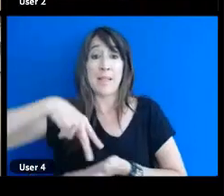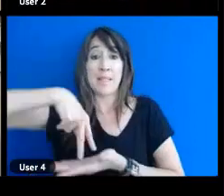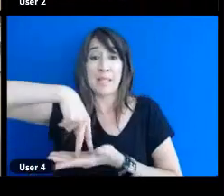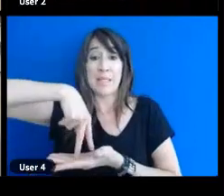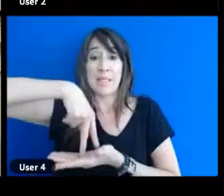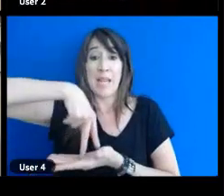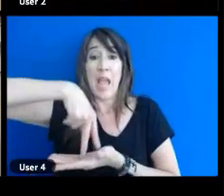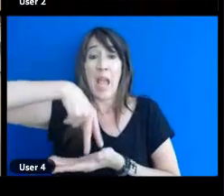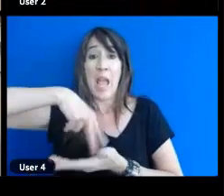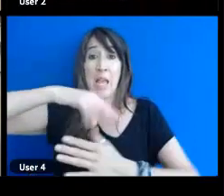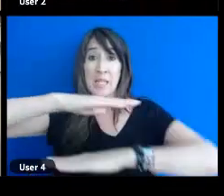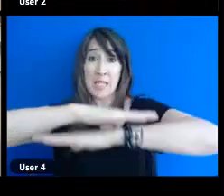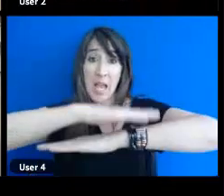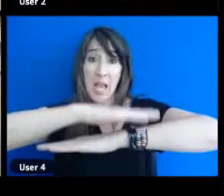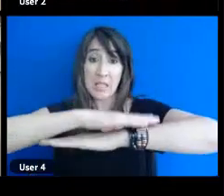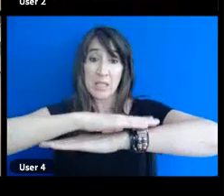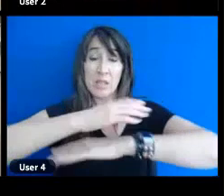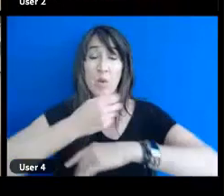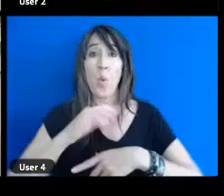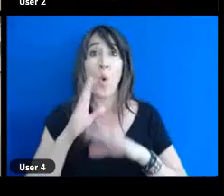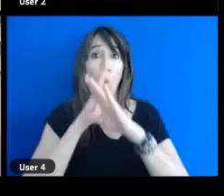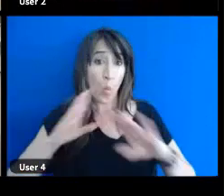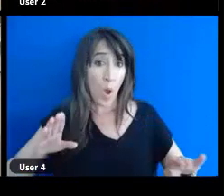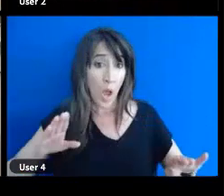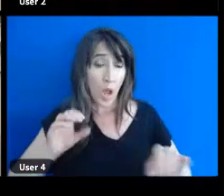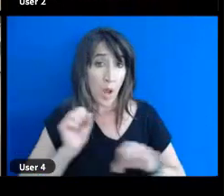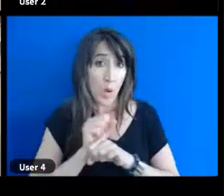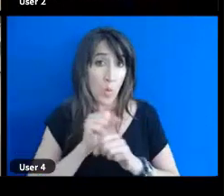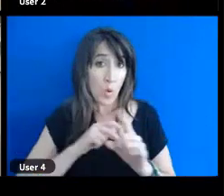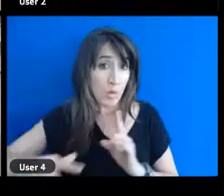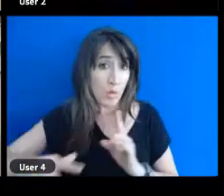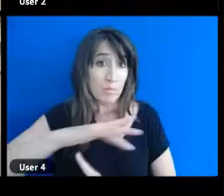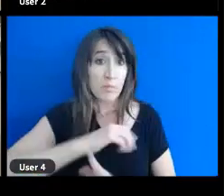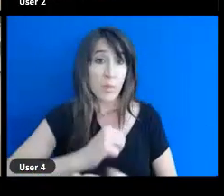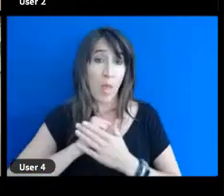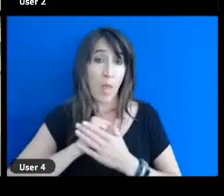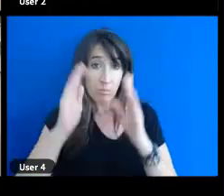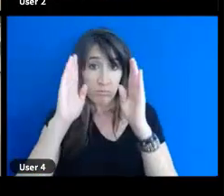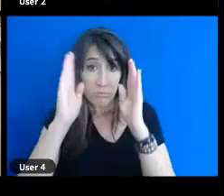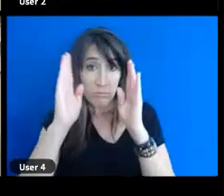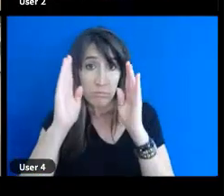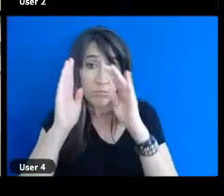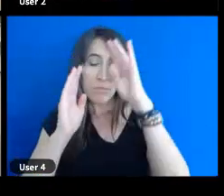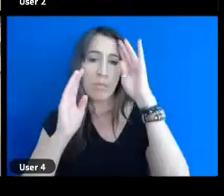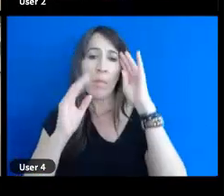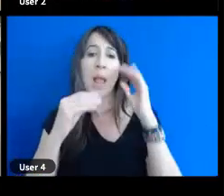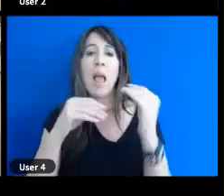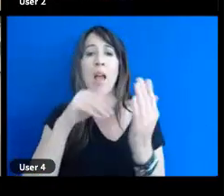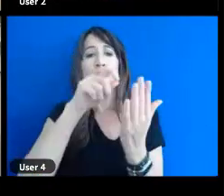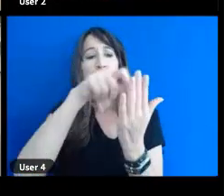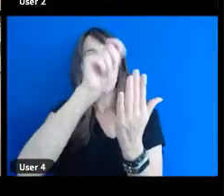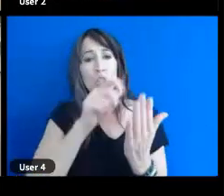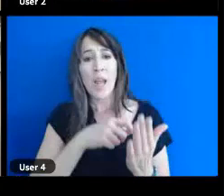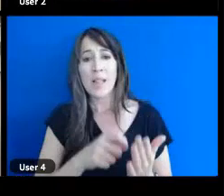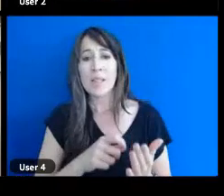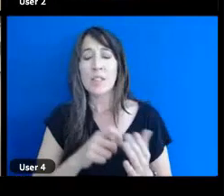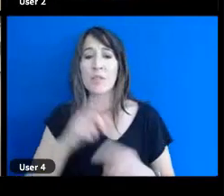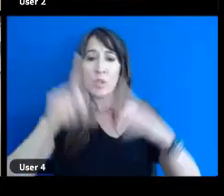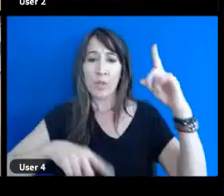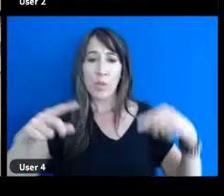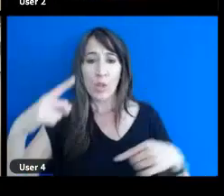work. Right? Examples would be a stand-up desk if the person has back pain, or a quiet workspace to